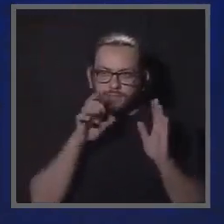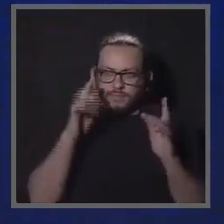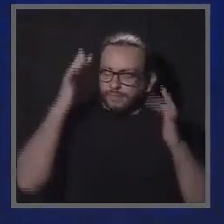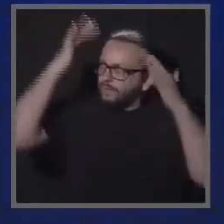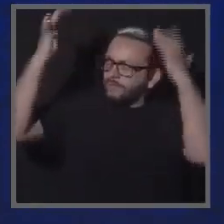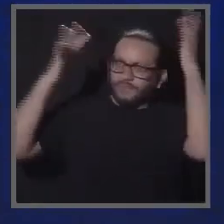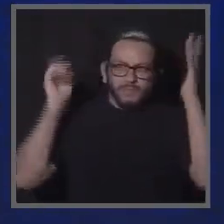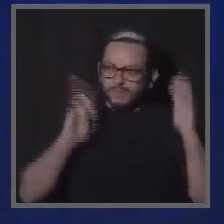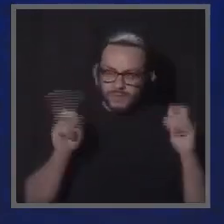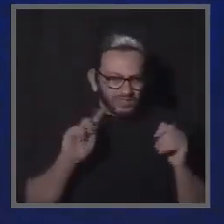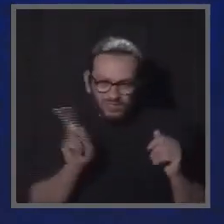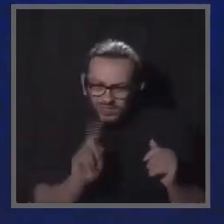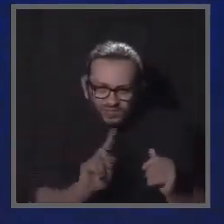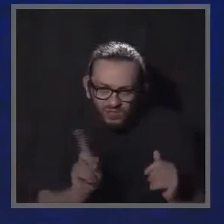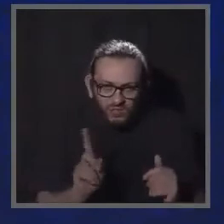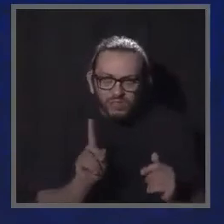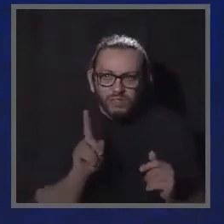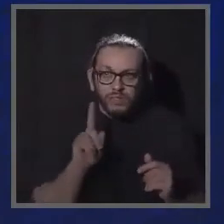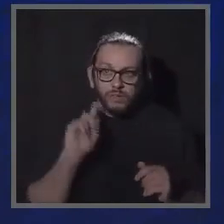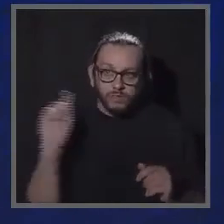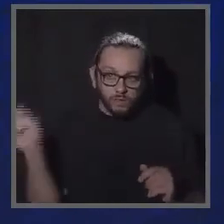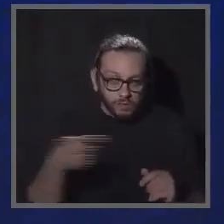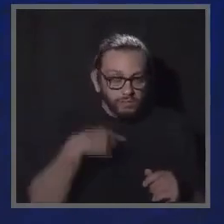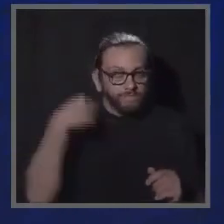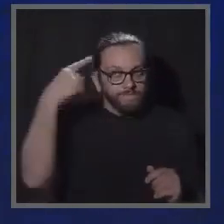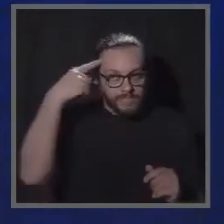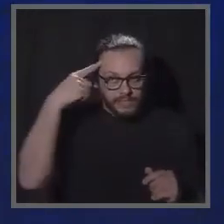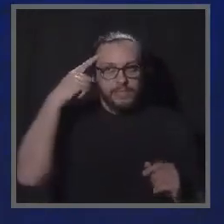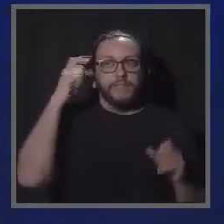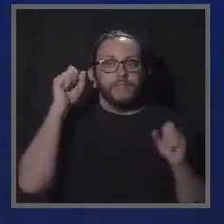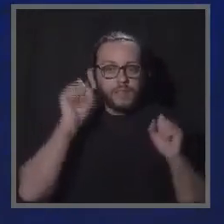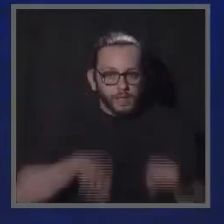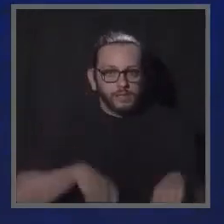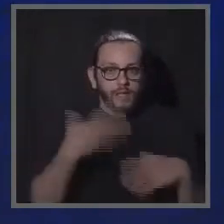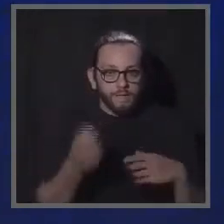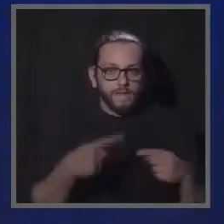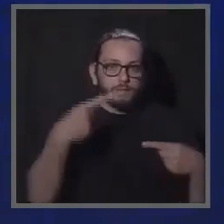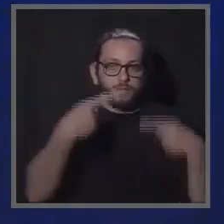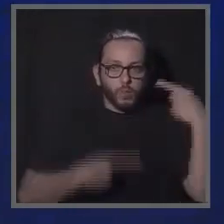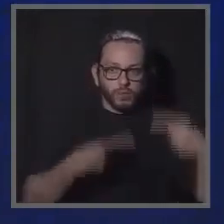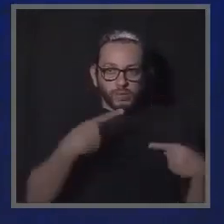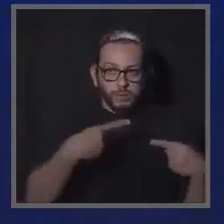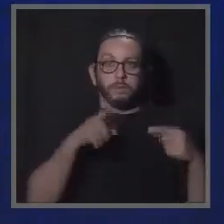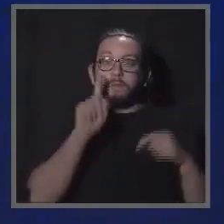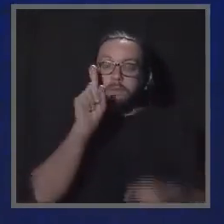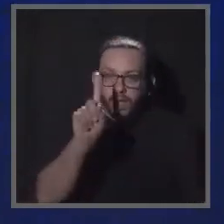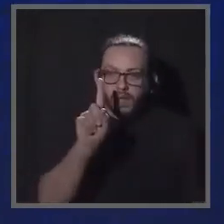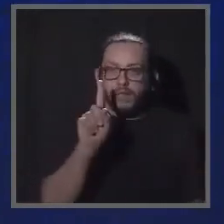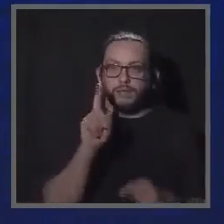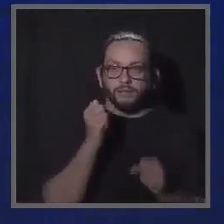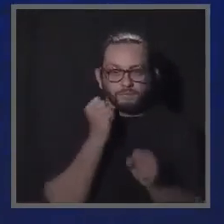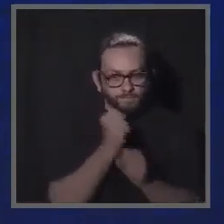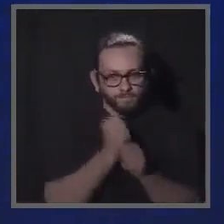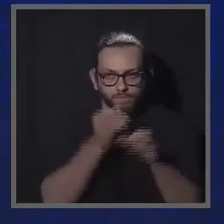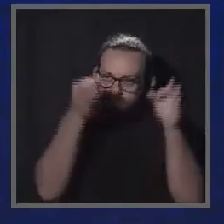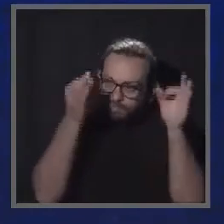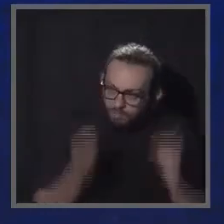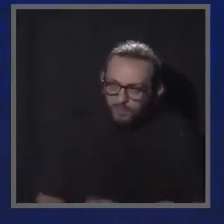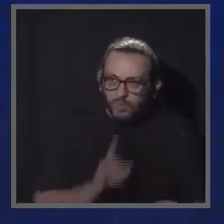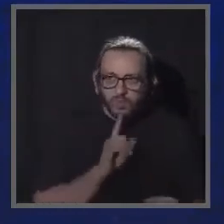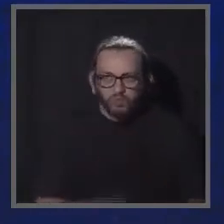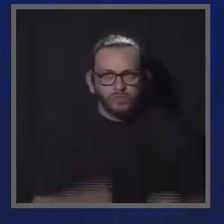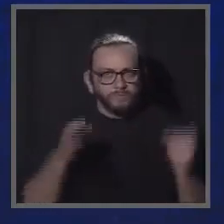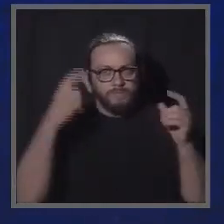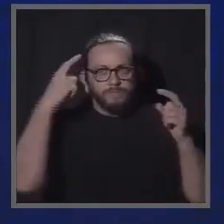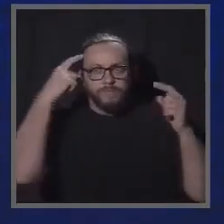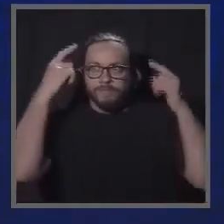wide or subjective or imaginative participation. No, there is something that has to do with